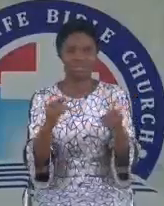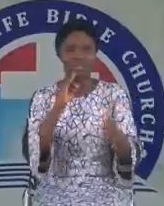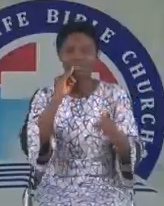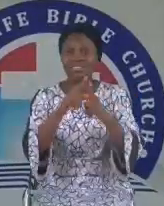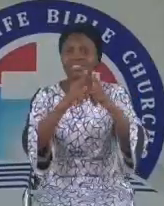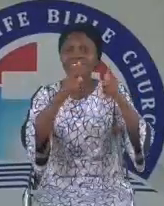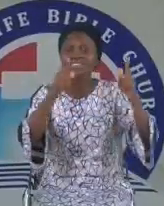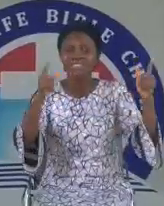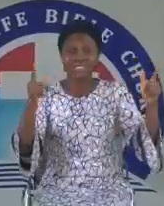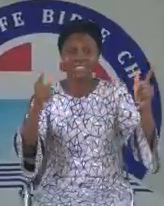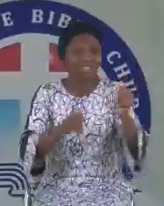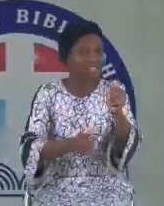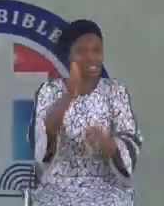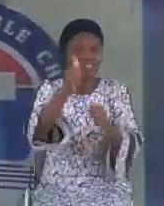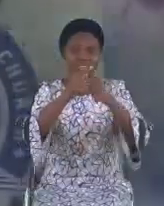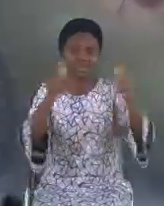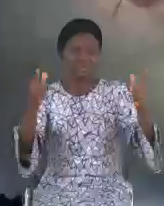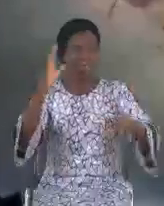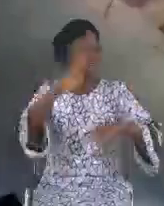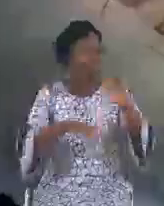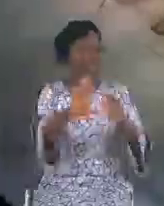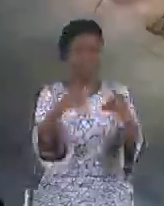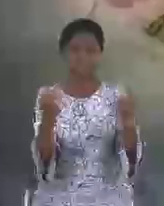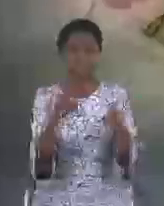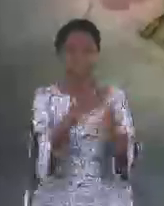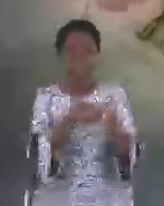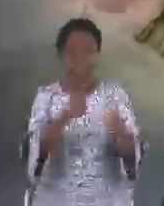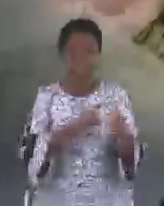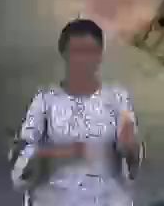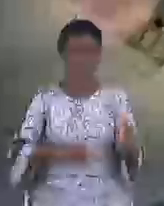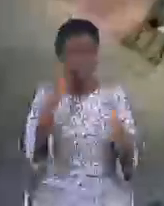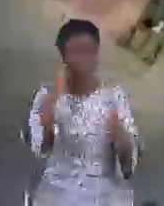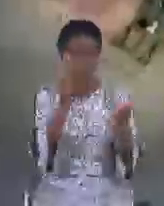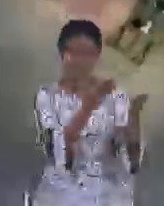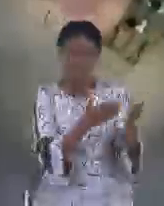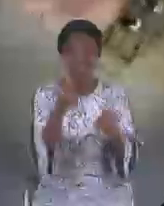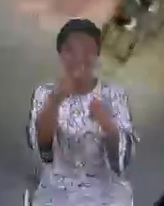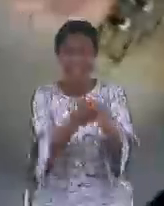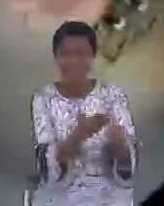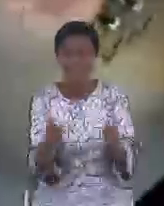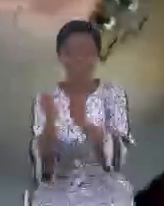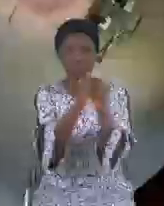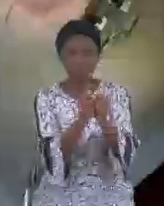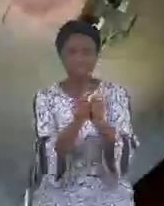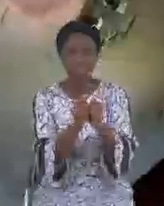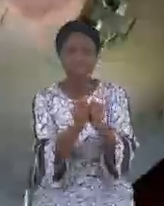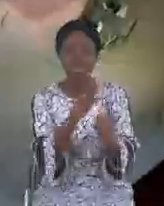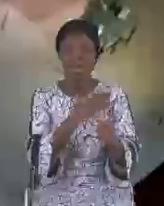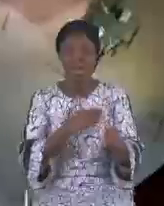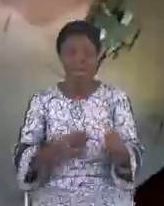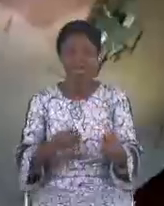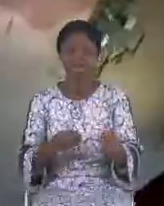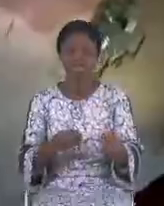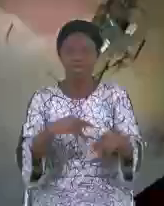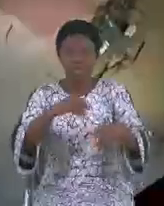sin. And the Lord will bundle everything together and throw all your sins into the